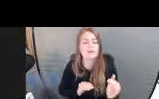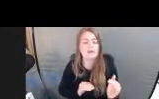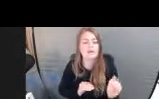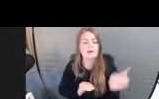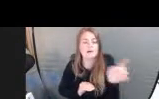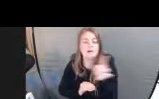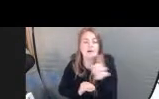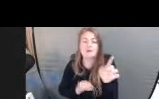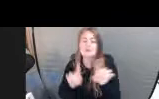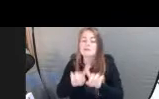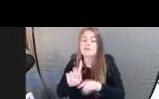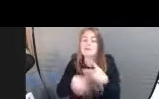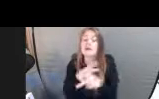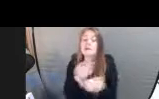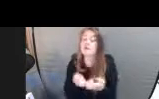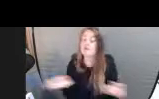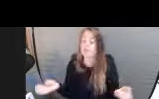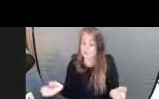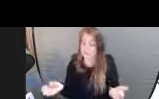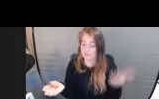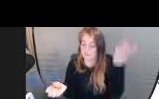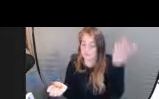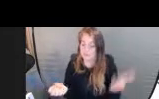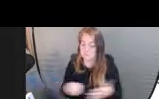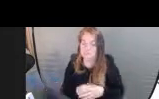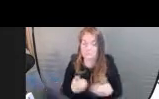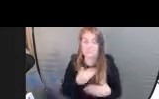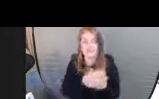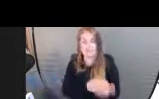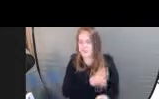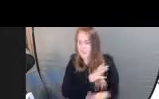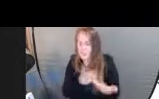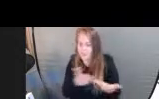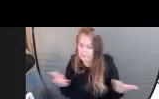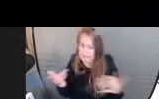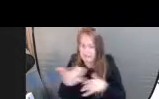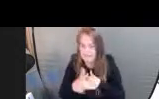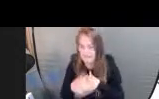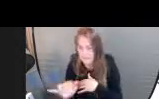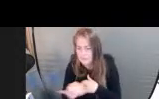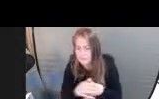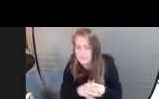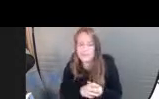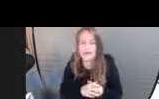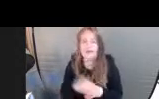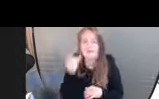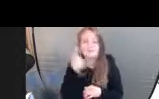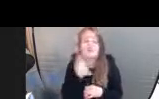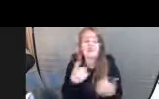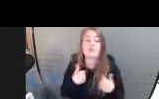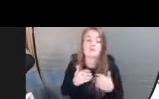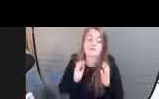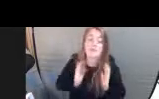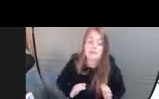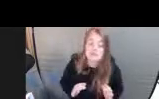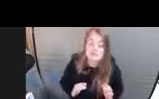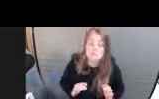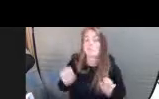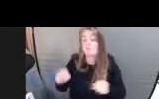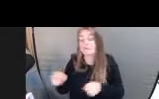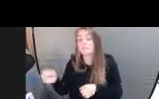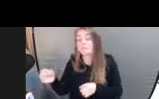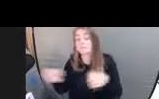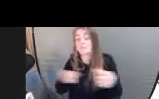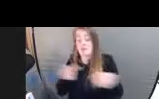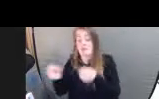various pieces of equipment that we use? There's some really neat things out there. And of course, if you have customers or a potential employee or just someone in